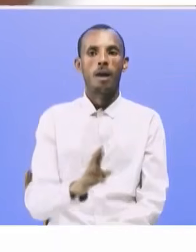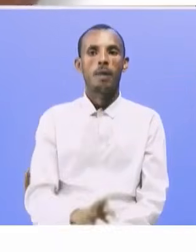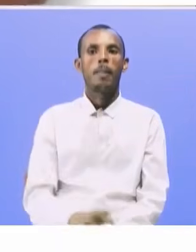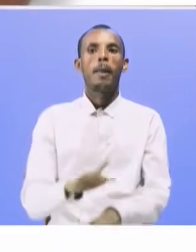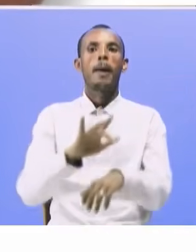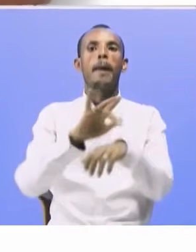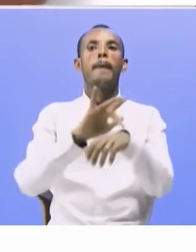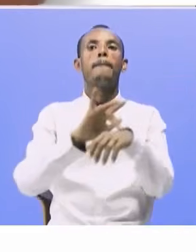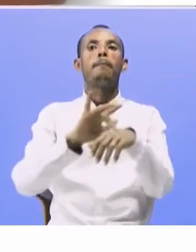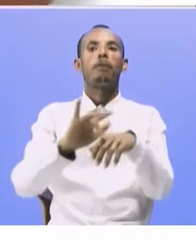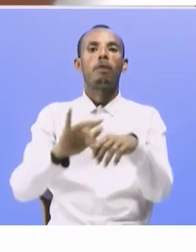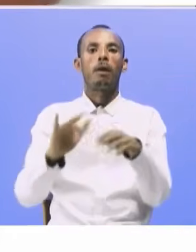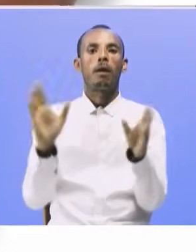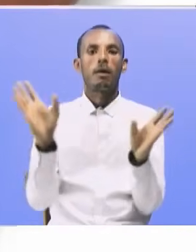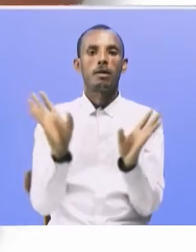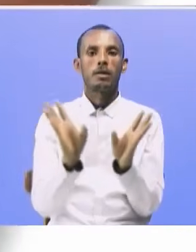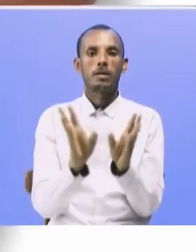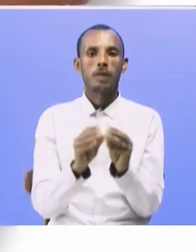empty